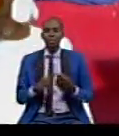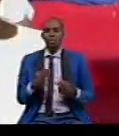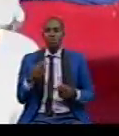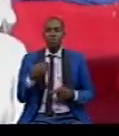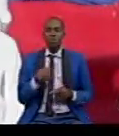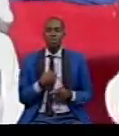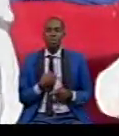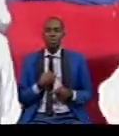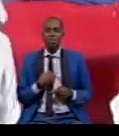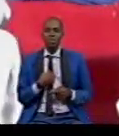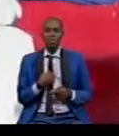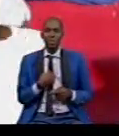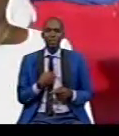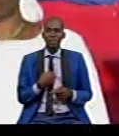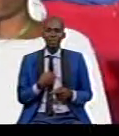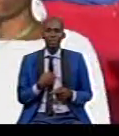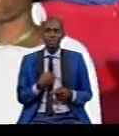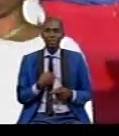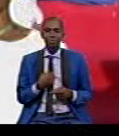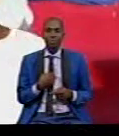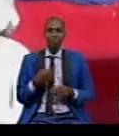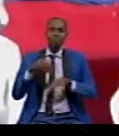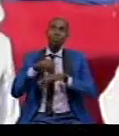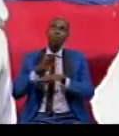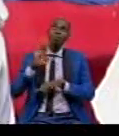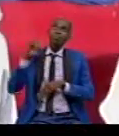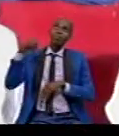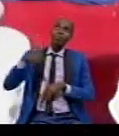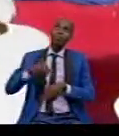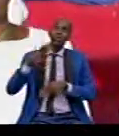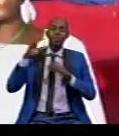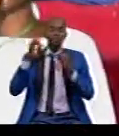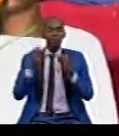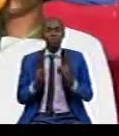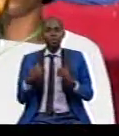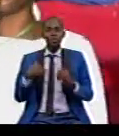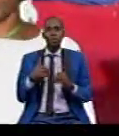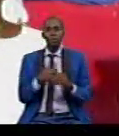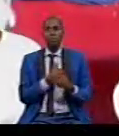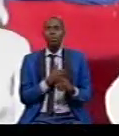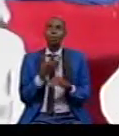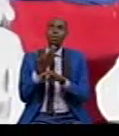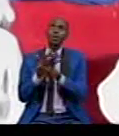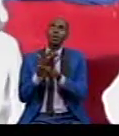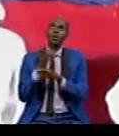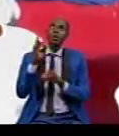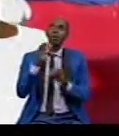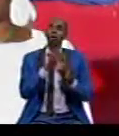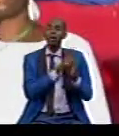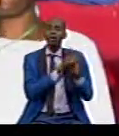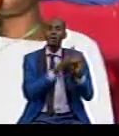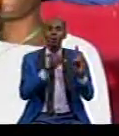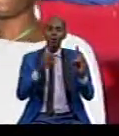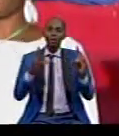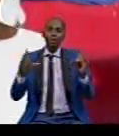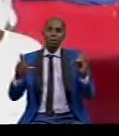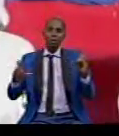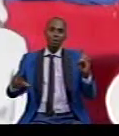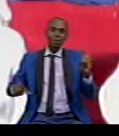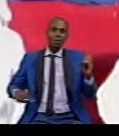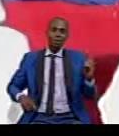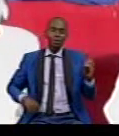I said that the letter C, and it is Jesus, the